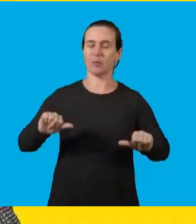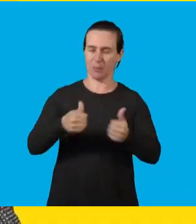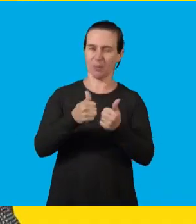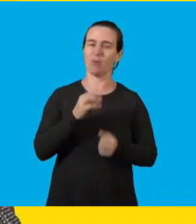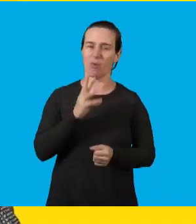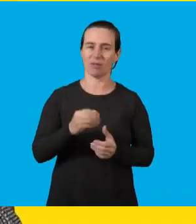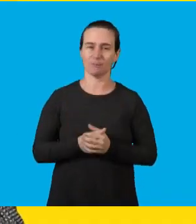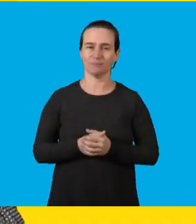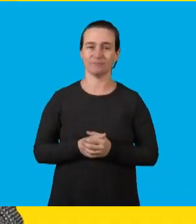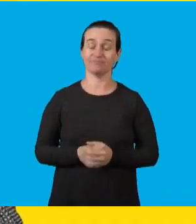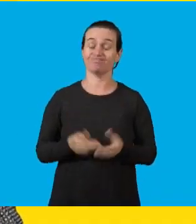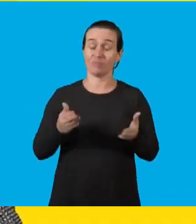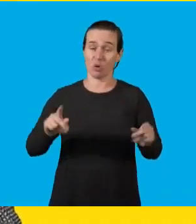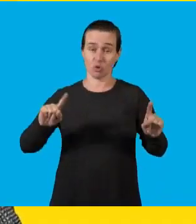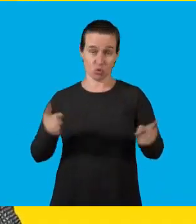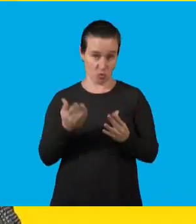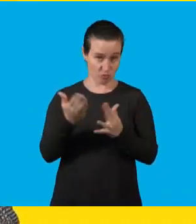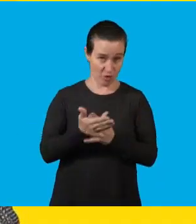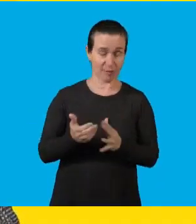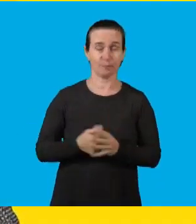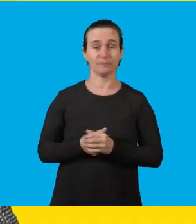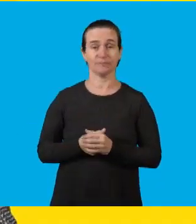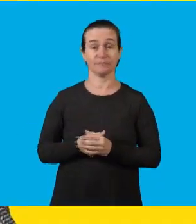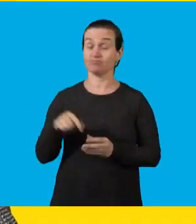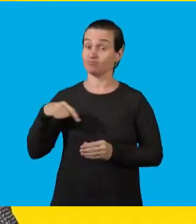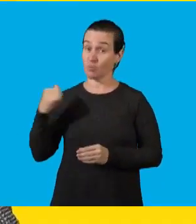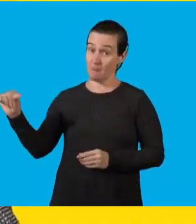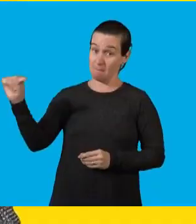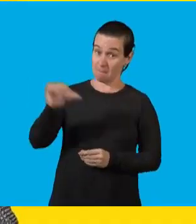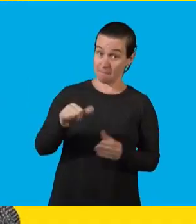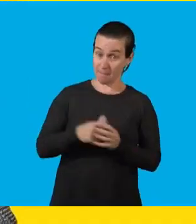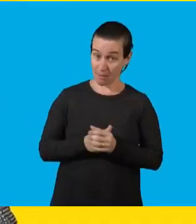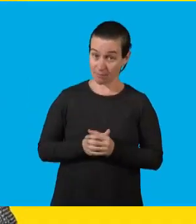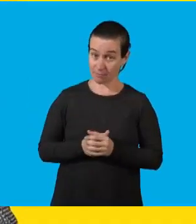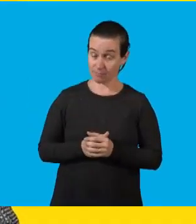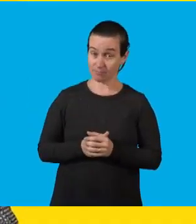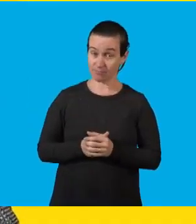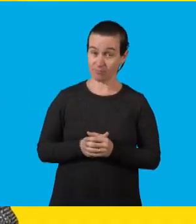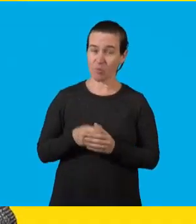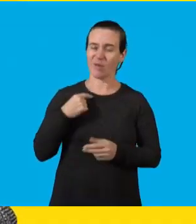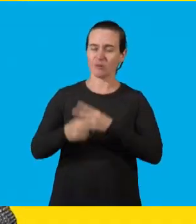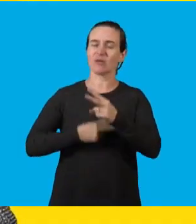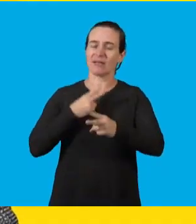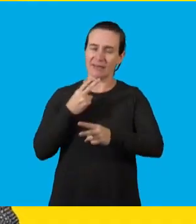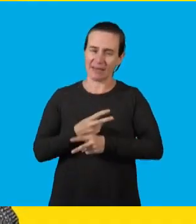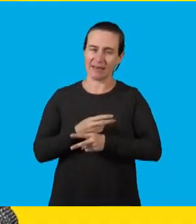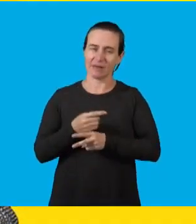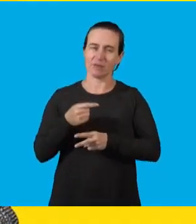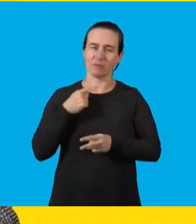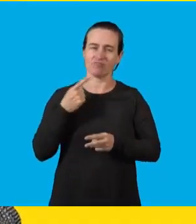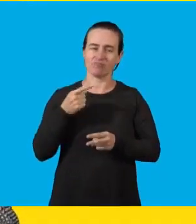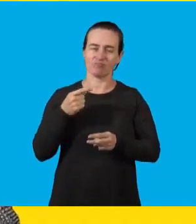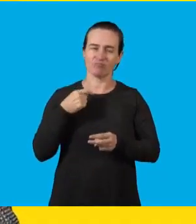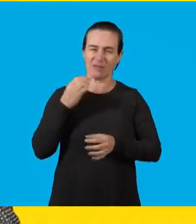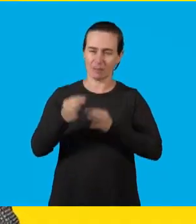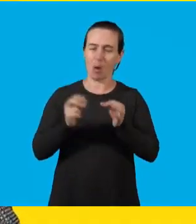the next exam. Let's go for a very short ad break, and when we come back, we're going to recap on what